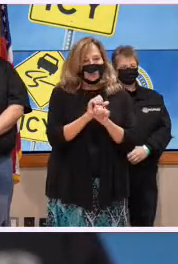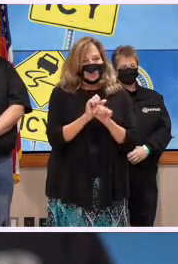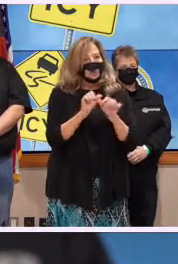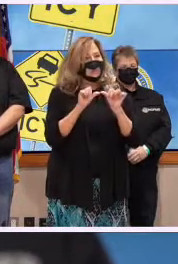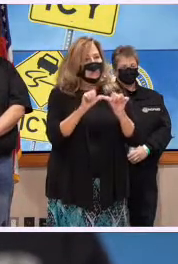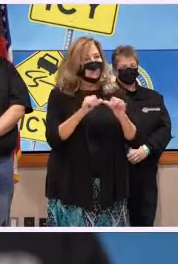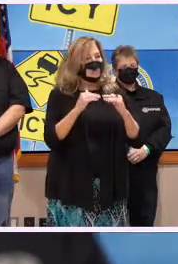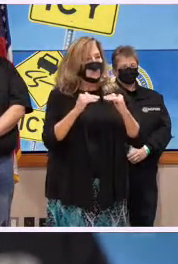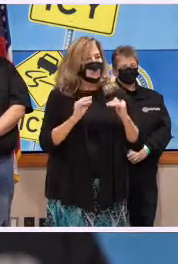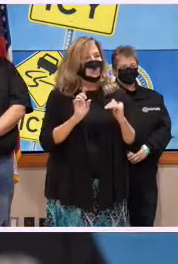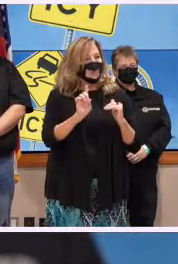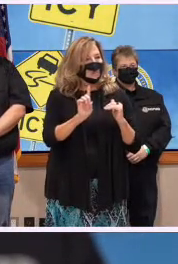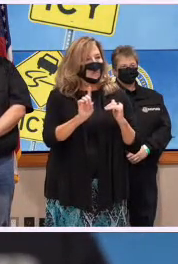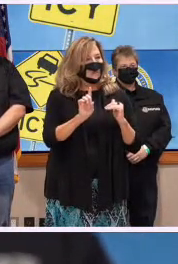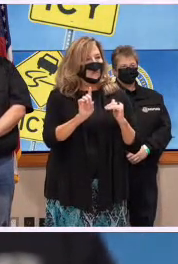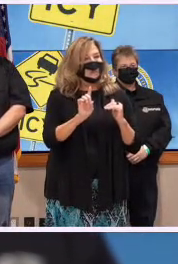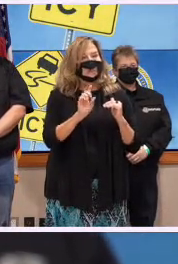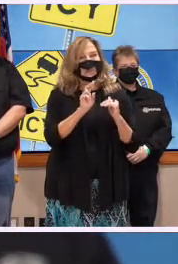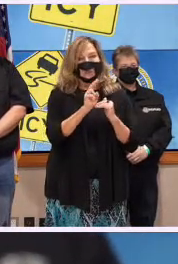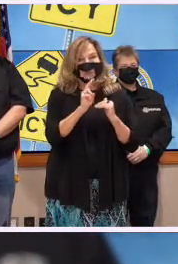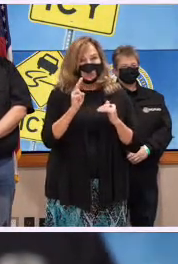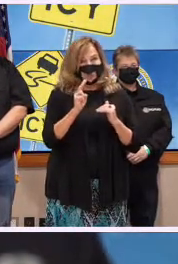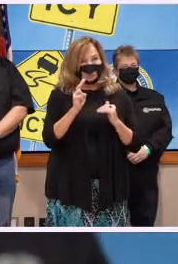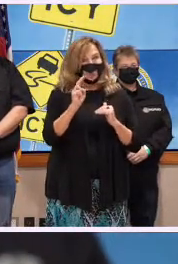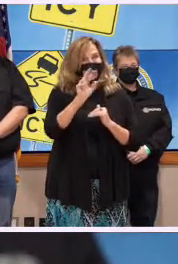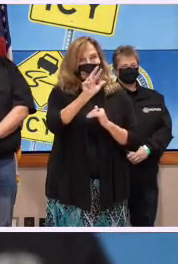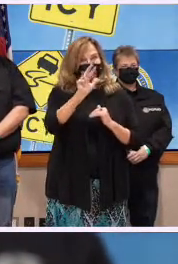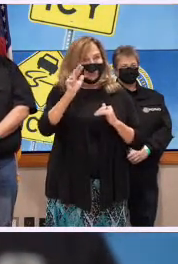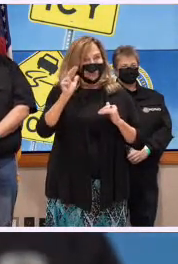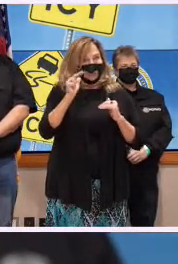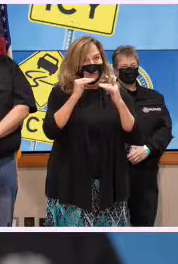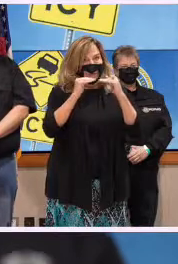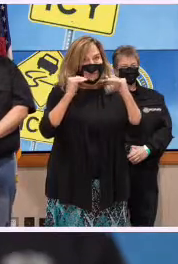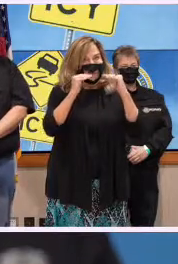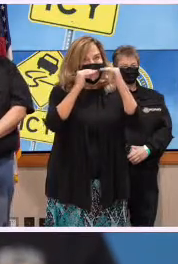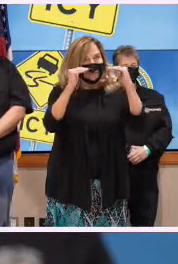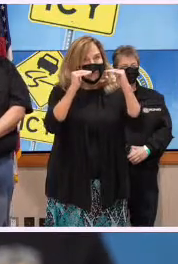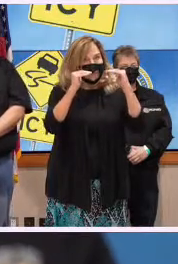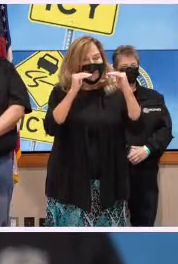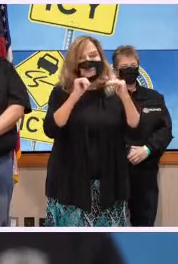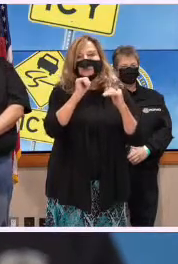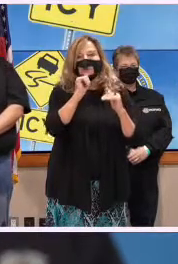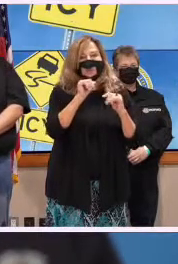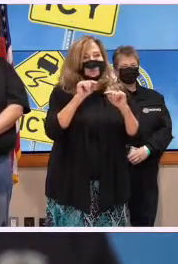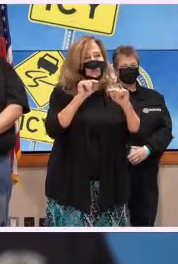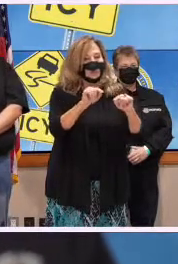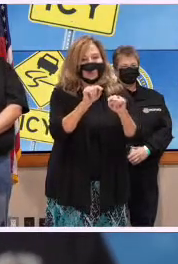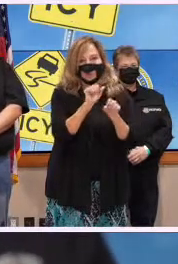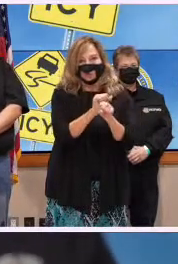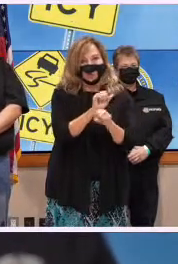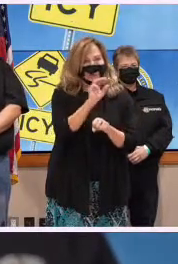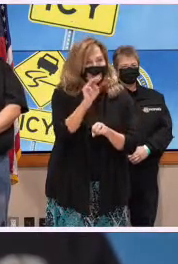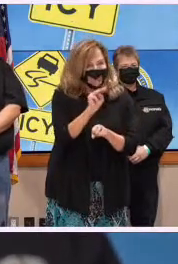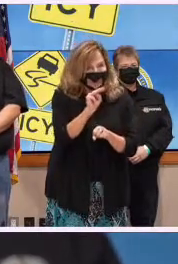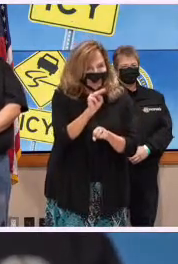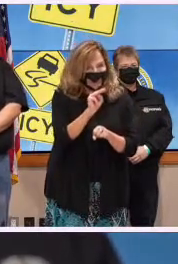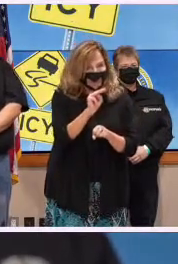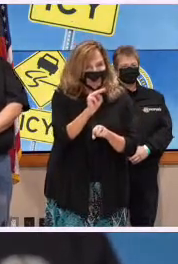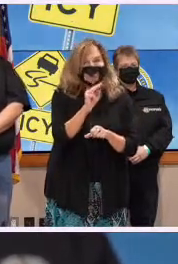1, but Tier 2 and Tier 3 will not report Monday and Tuesday. And then I'm